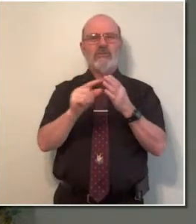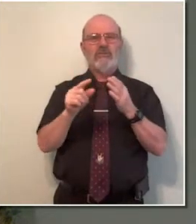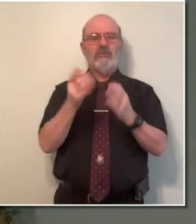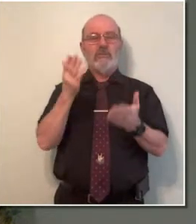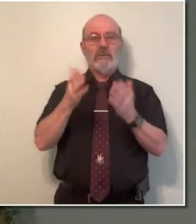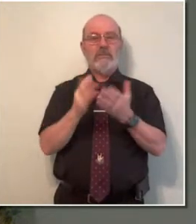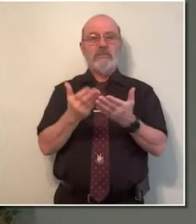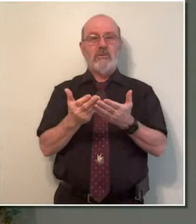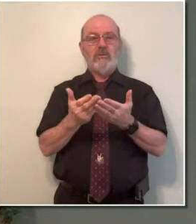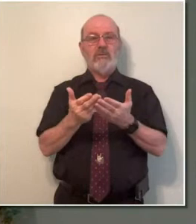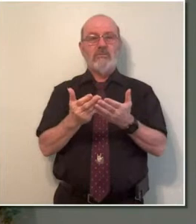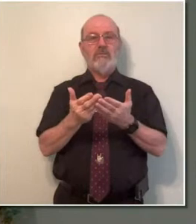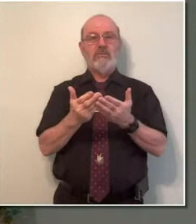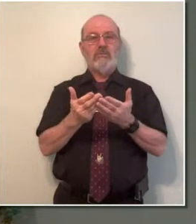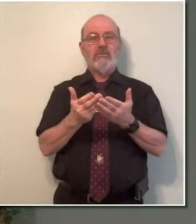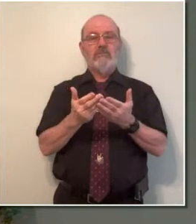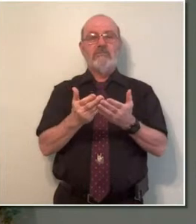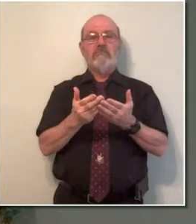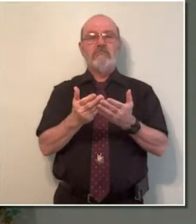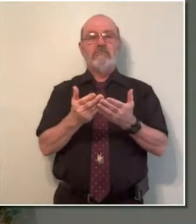where I might be. Anybody want to take a stab at it?